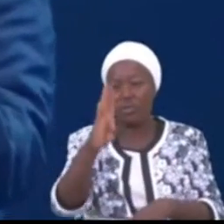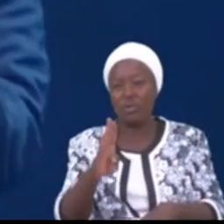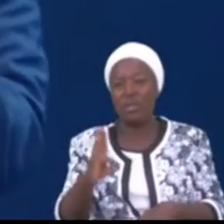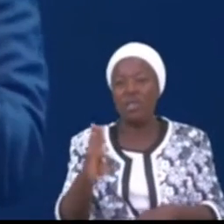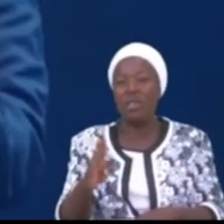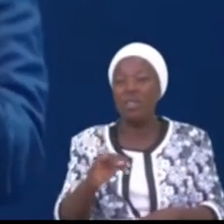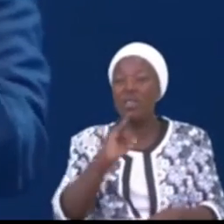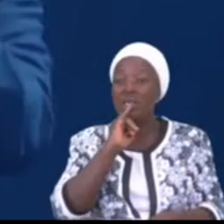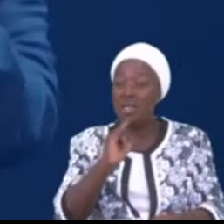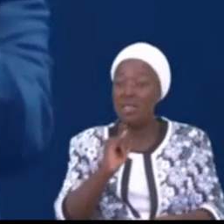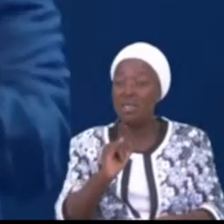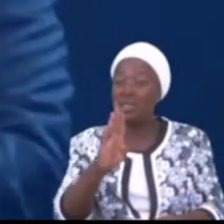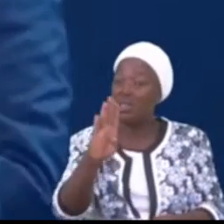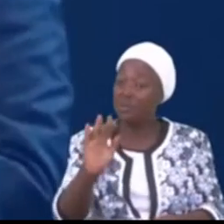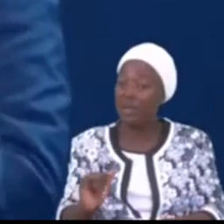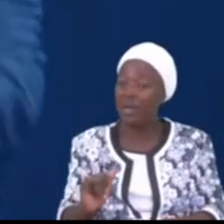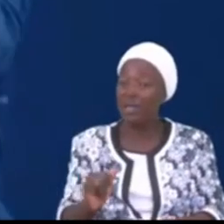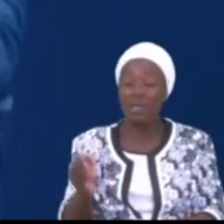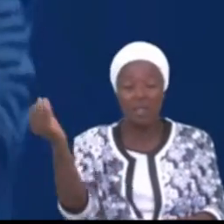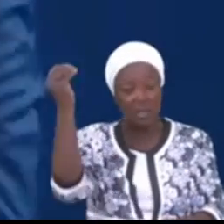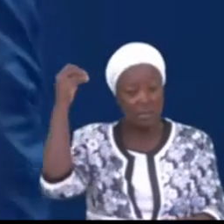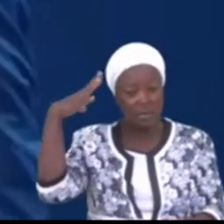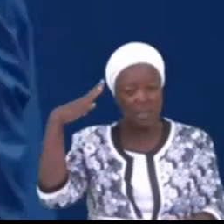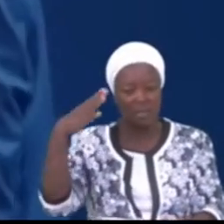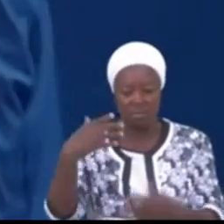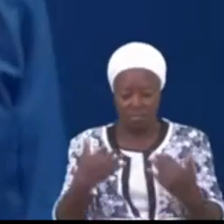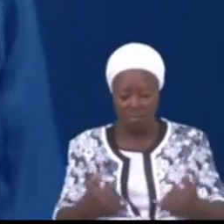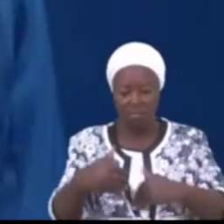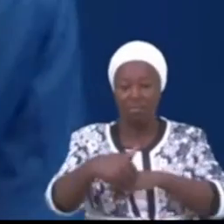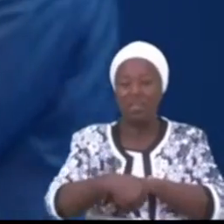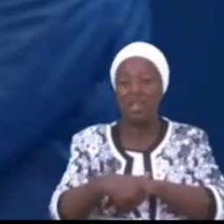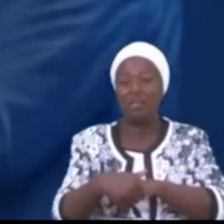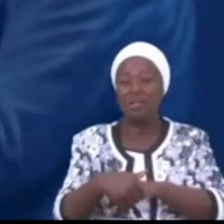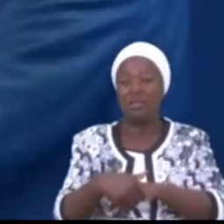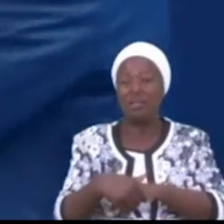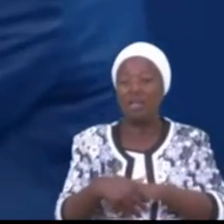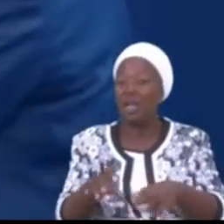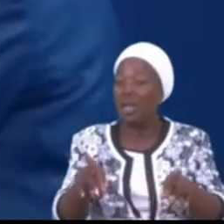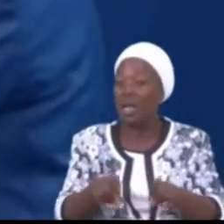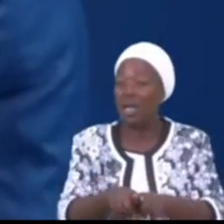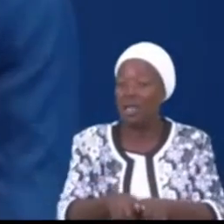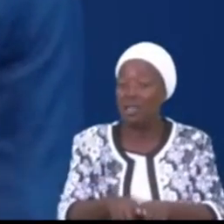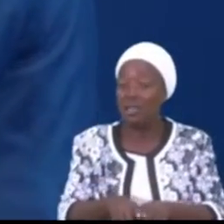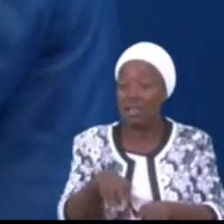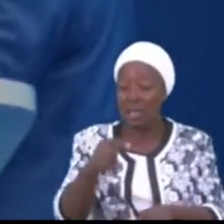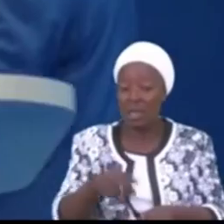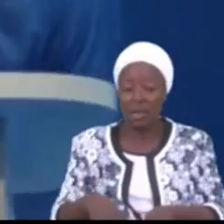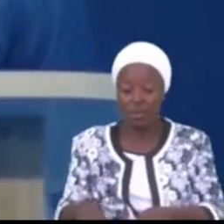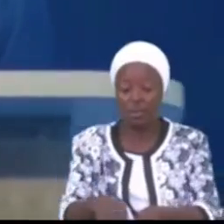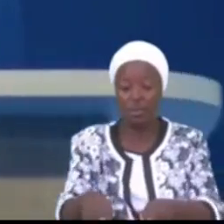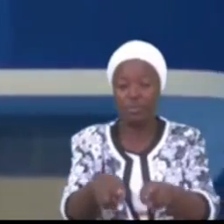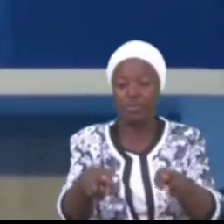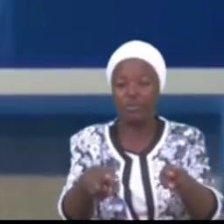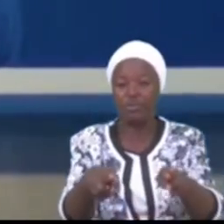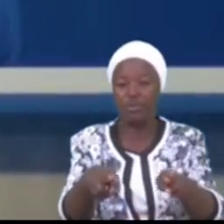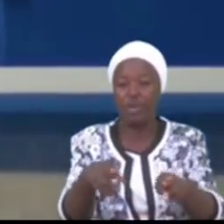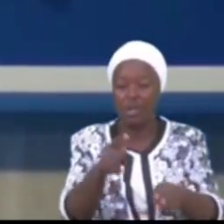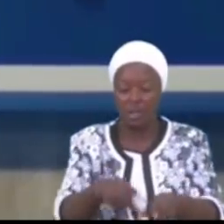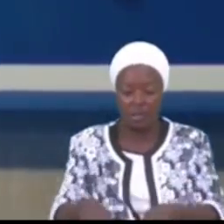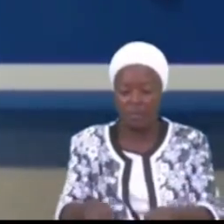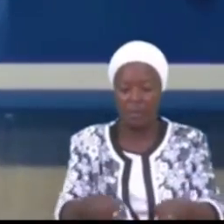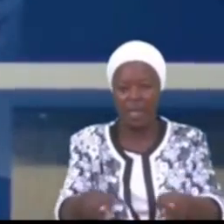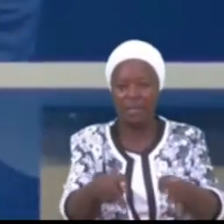is by grace. Tonight, as the road, the